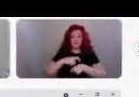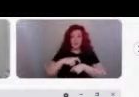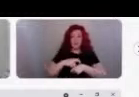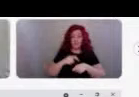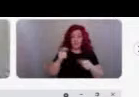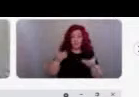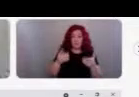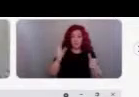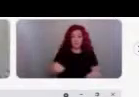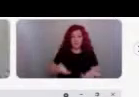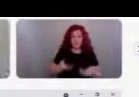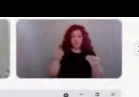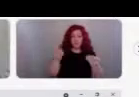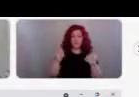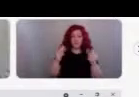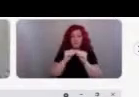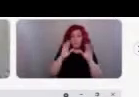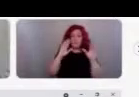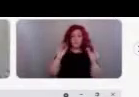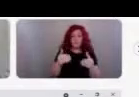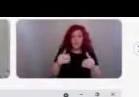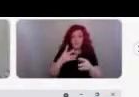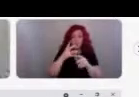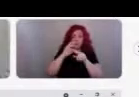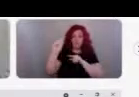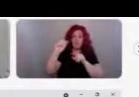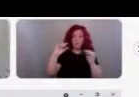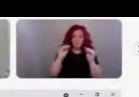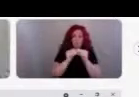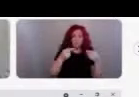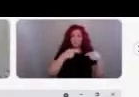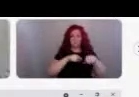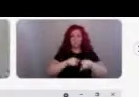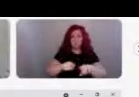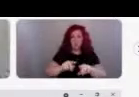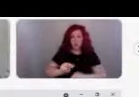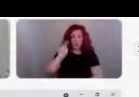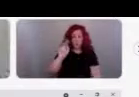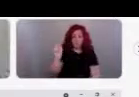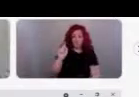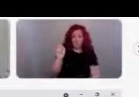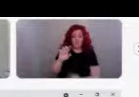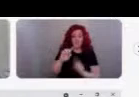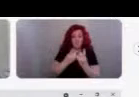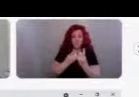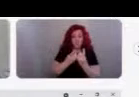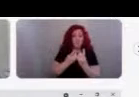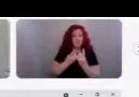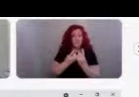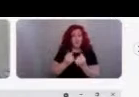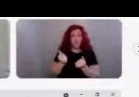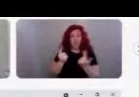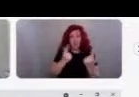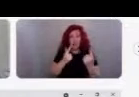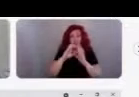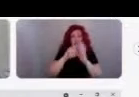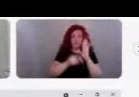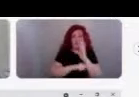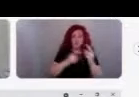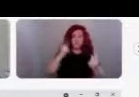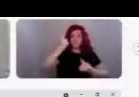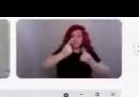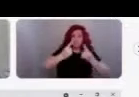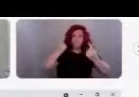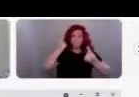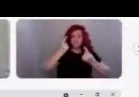suggest a greater focus on achieving more contiguous north phoenix districts that take all of these constitutional considerations to